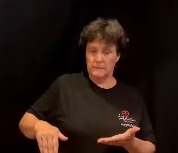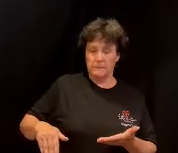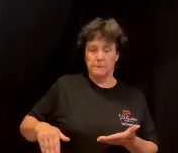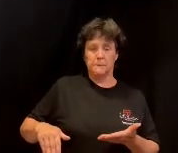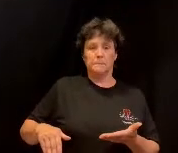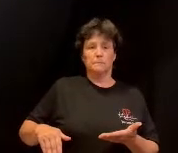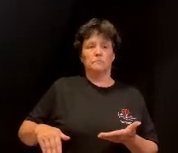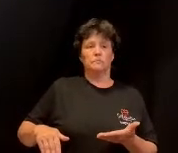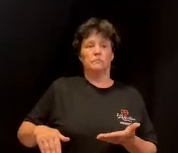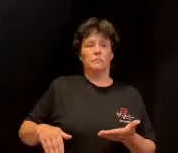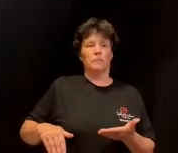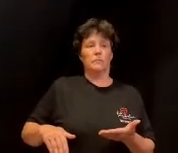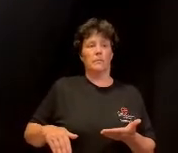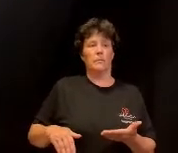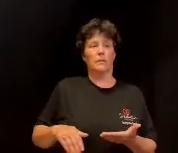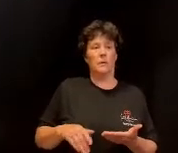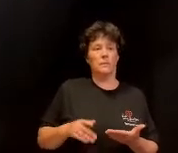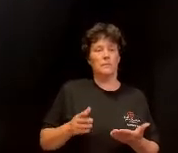See,